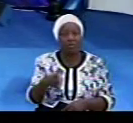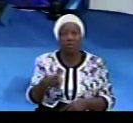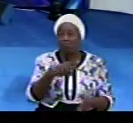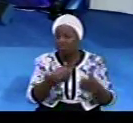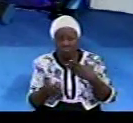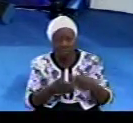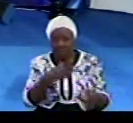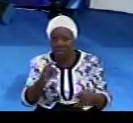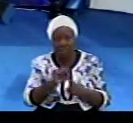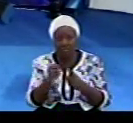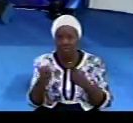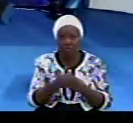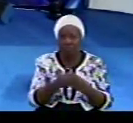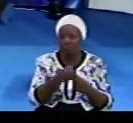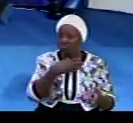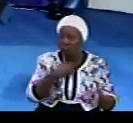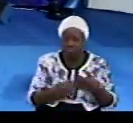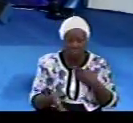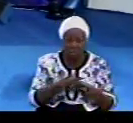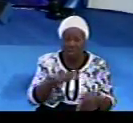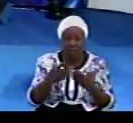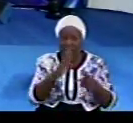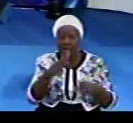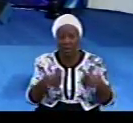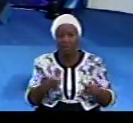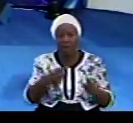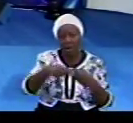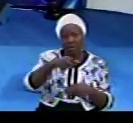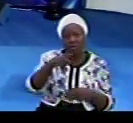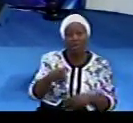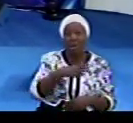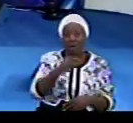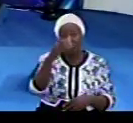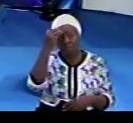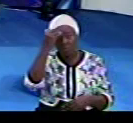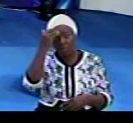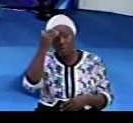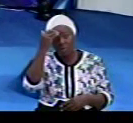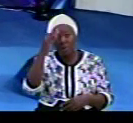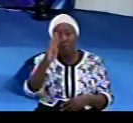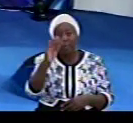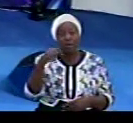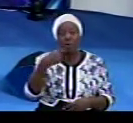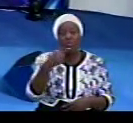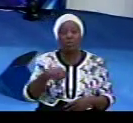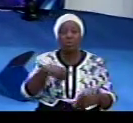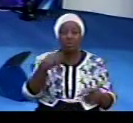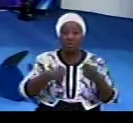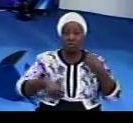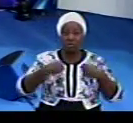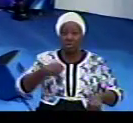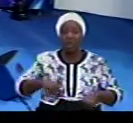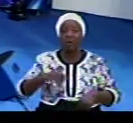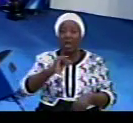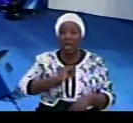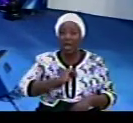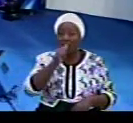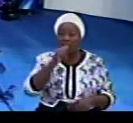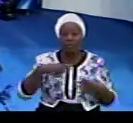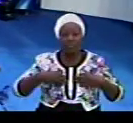situation, whatever may be happening around you, and you know, by those stripes, I am